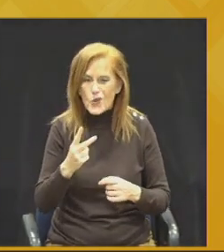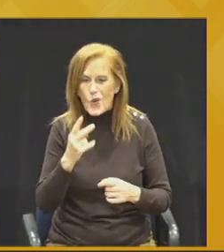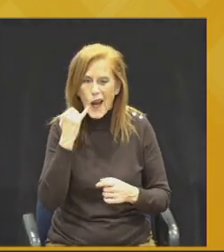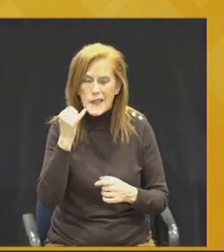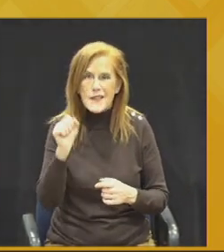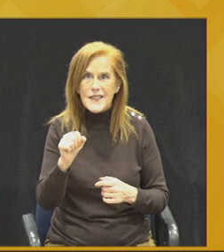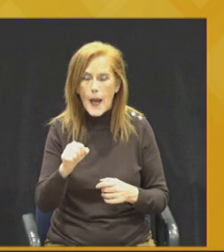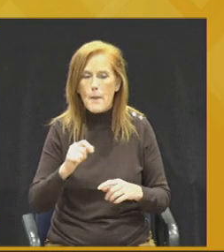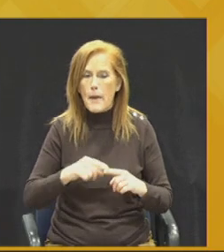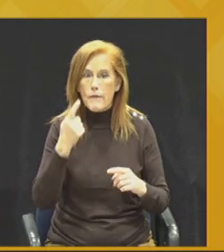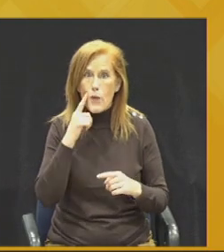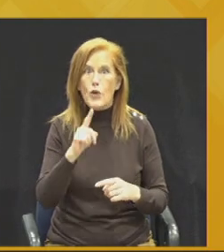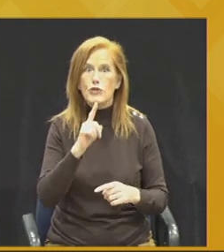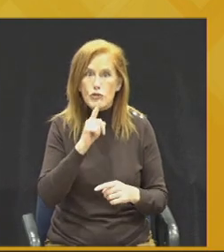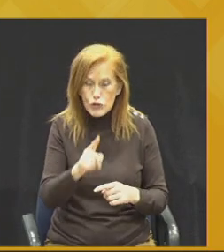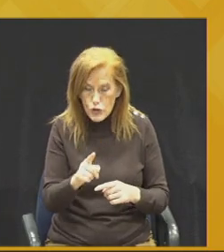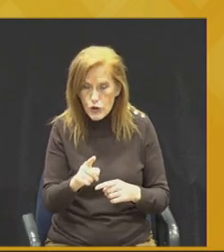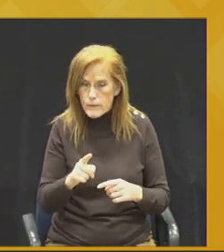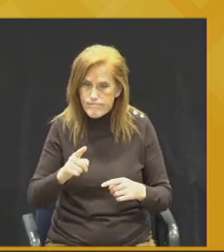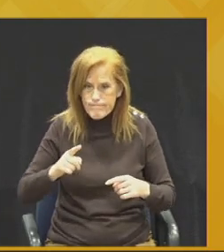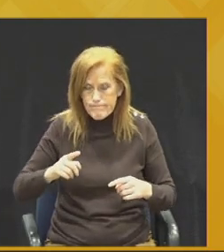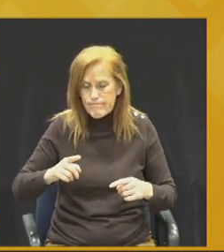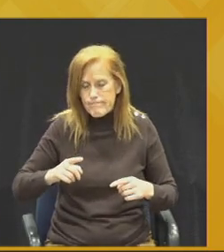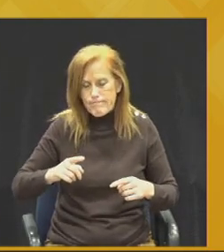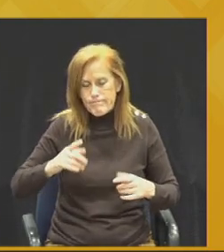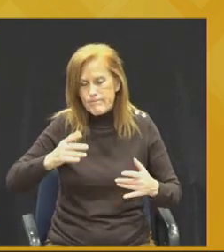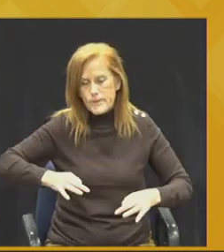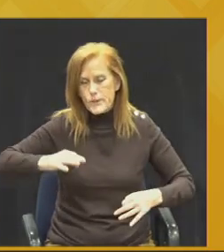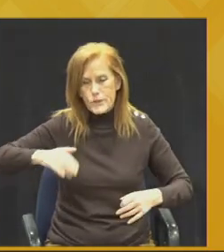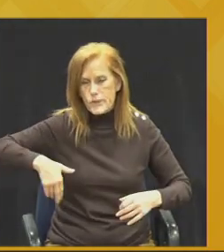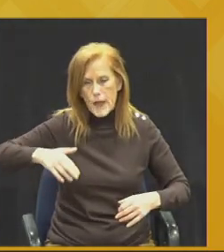We have a couple ideas. We don't have one set in stone yet.